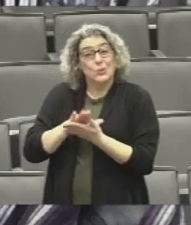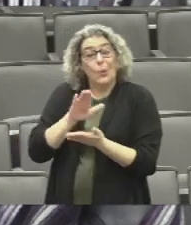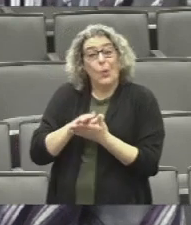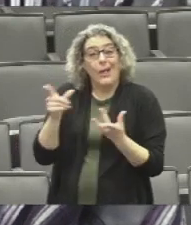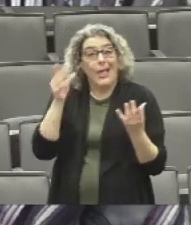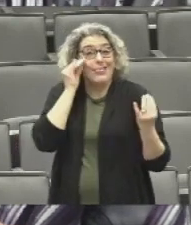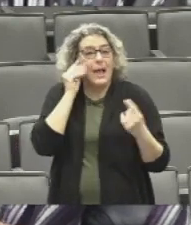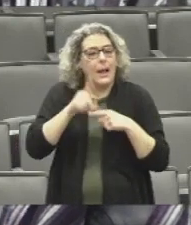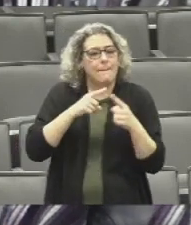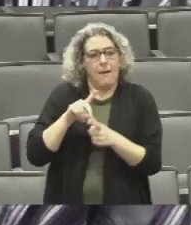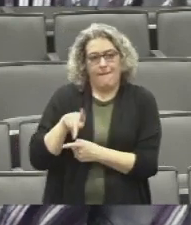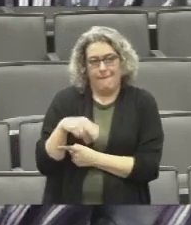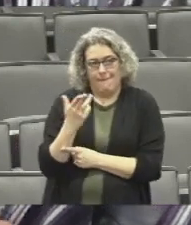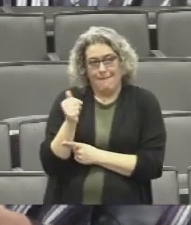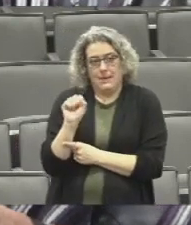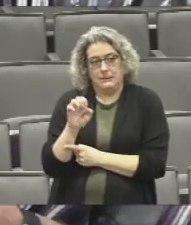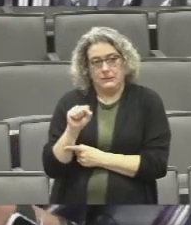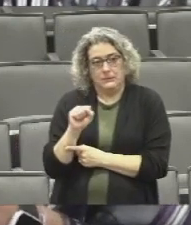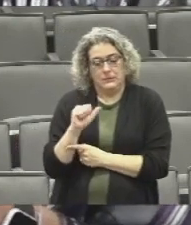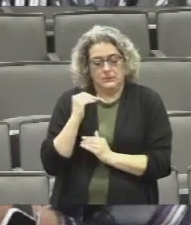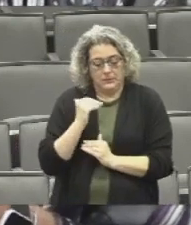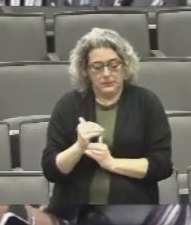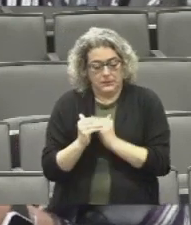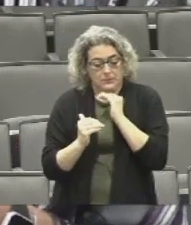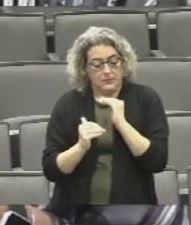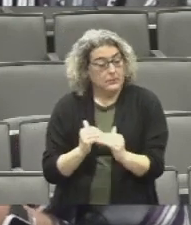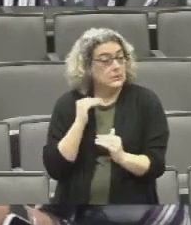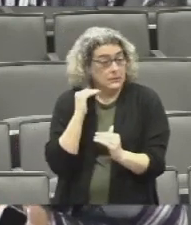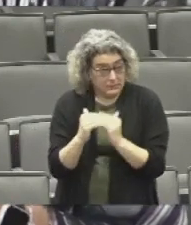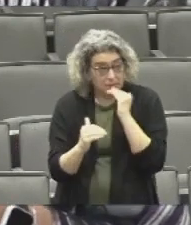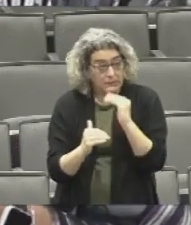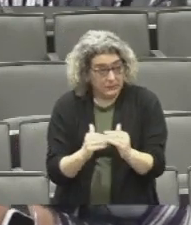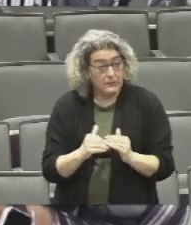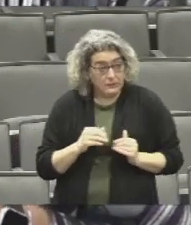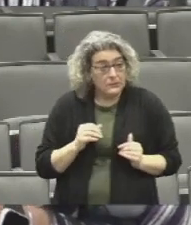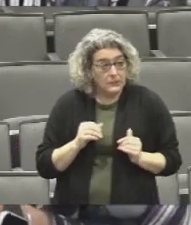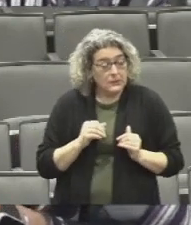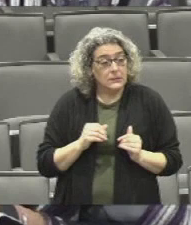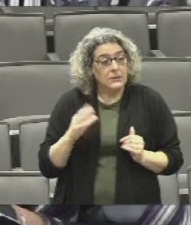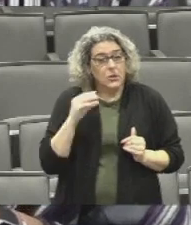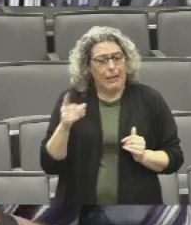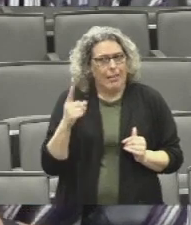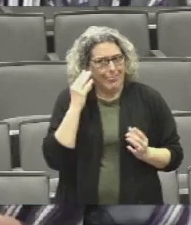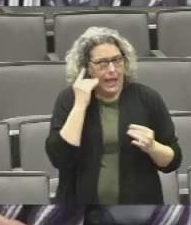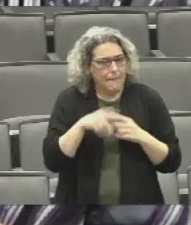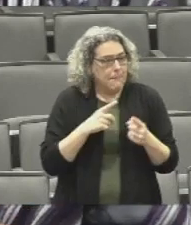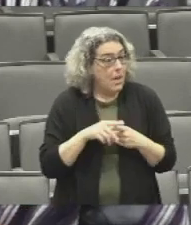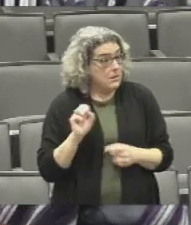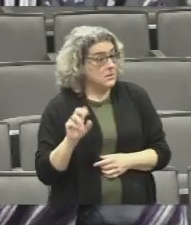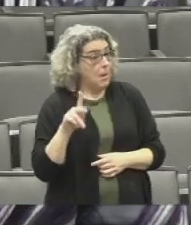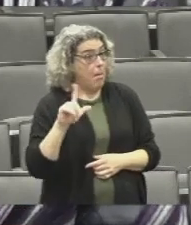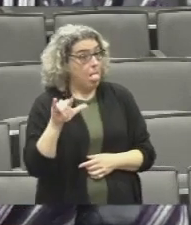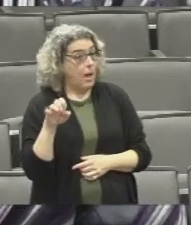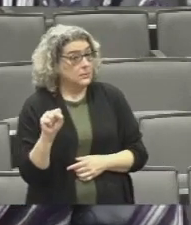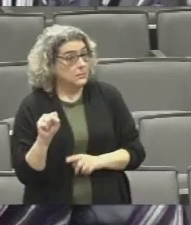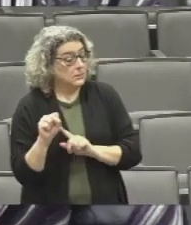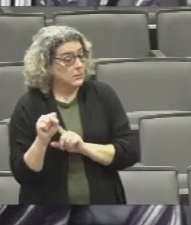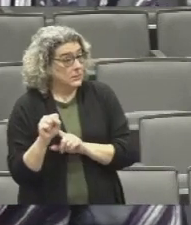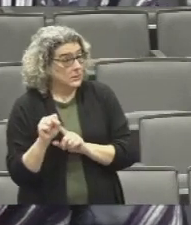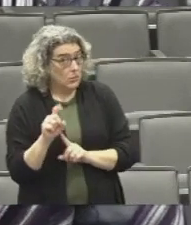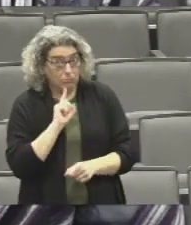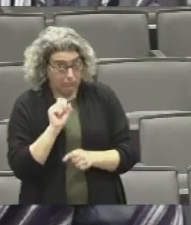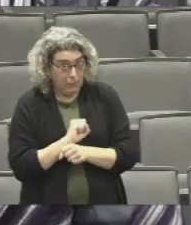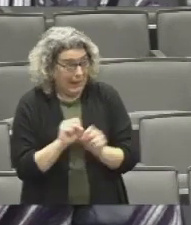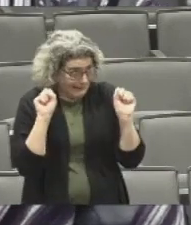what phases do we need to look like? They are starting to think about what supplies do we need to have so that we really could open